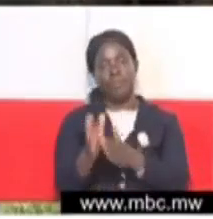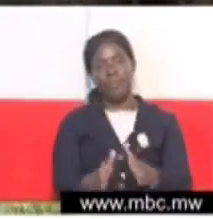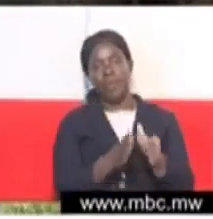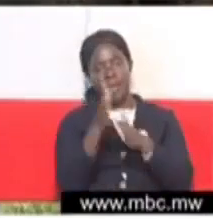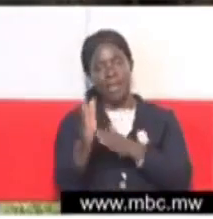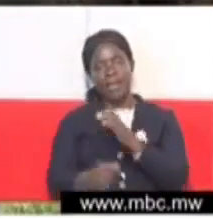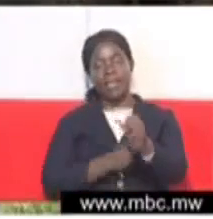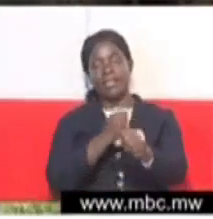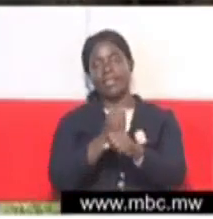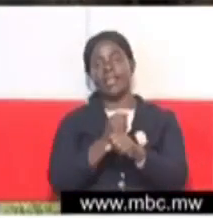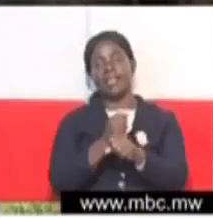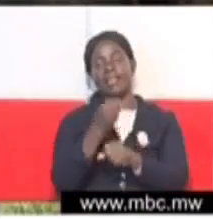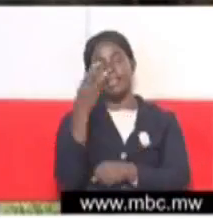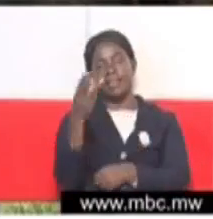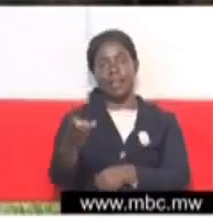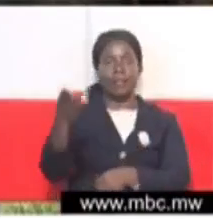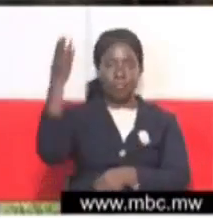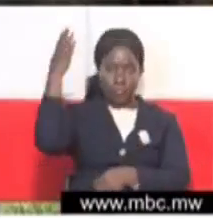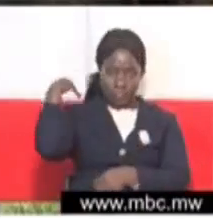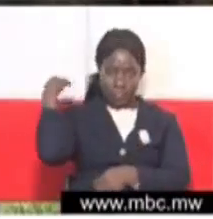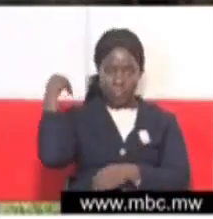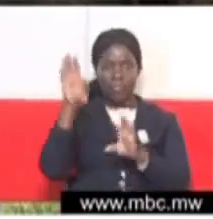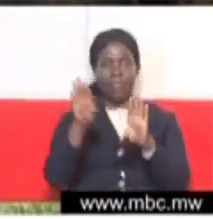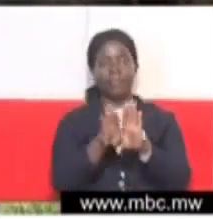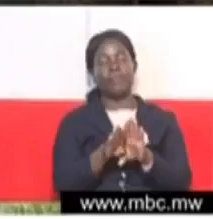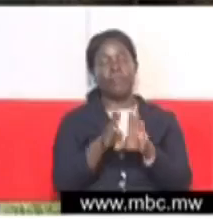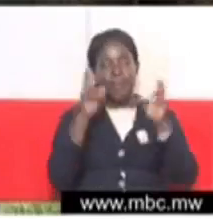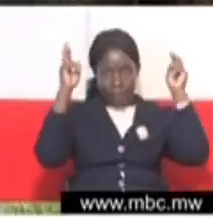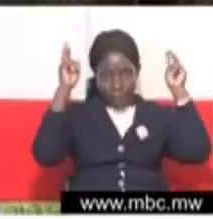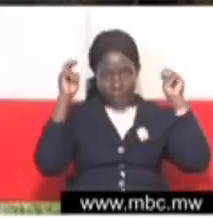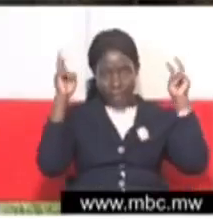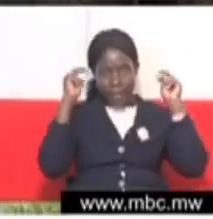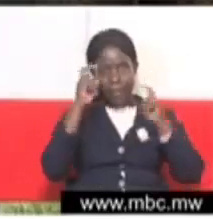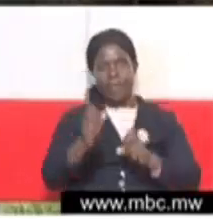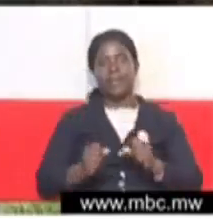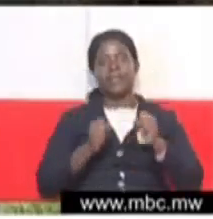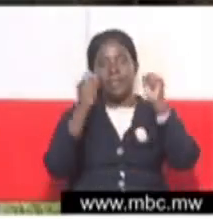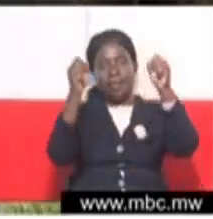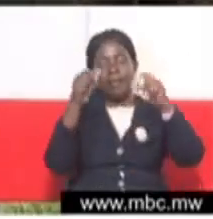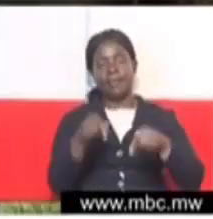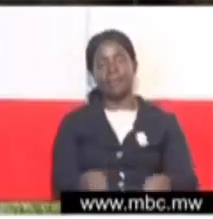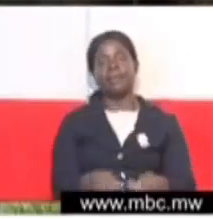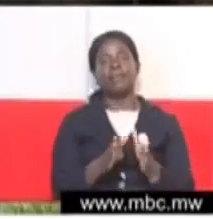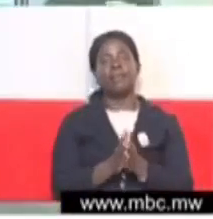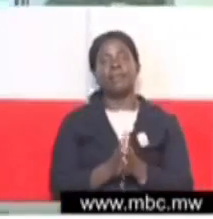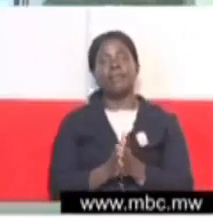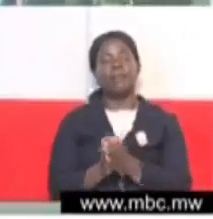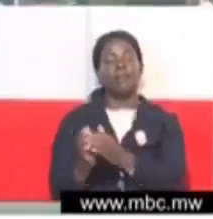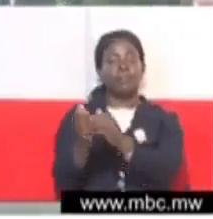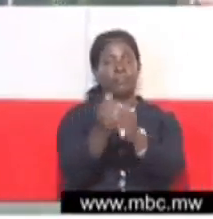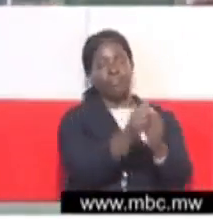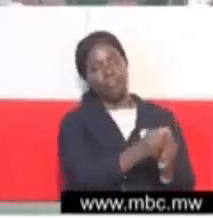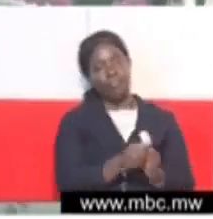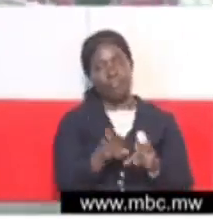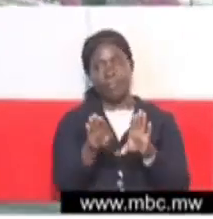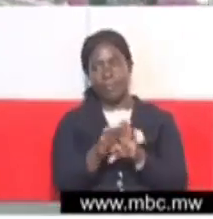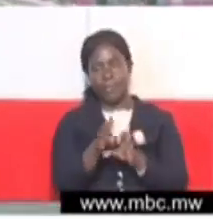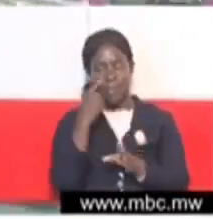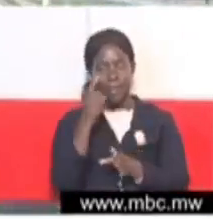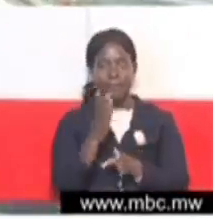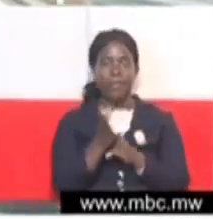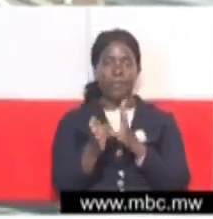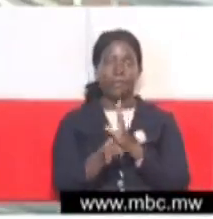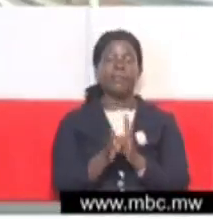out that year. The theme for this summit is joining hands to advance modernization and build a